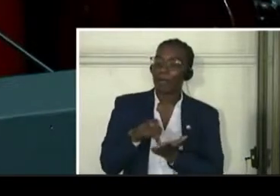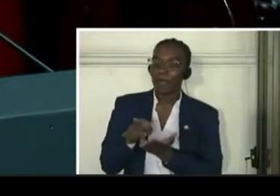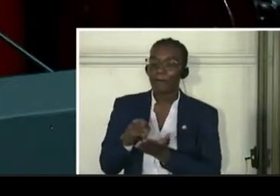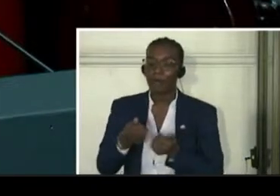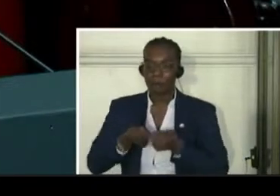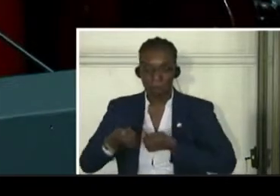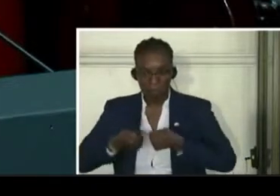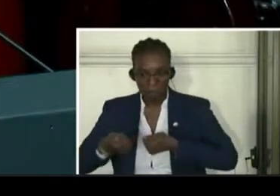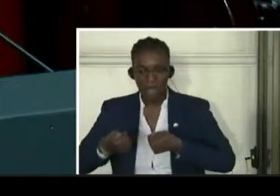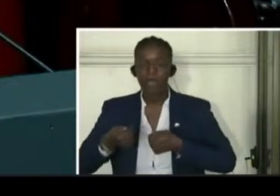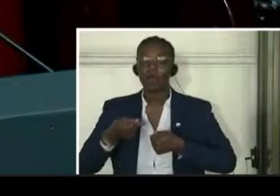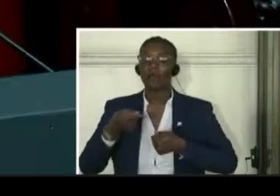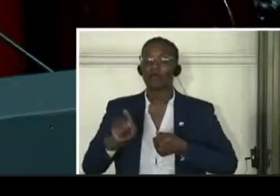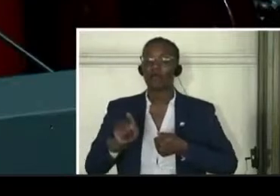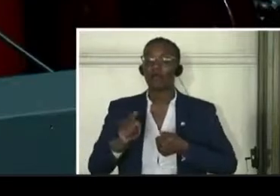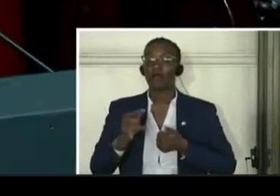spend.